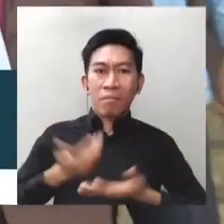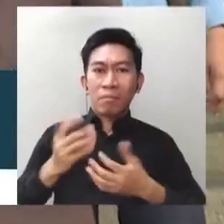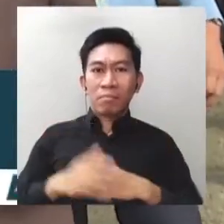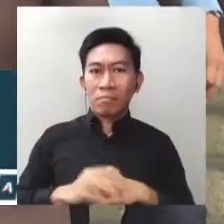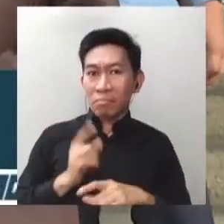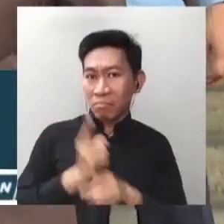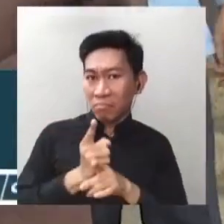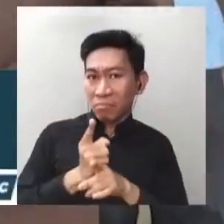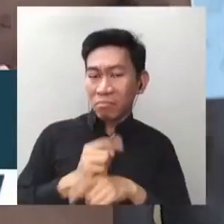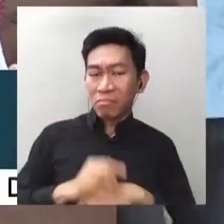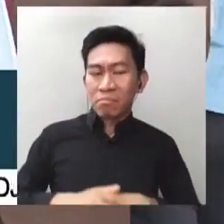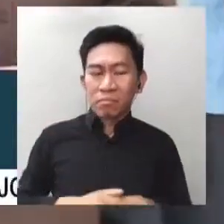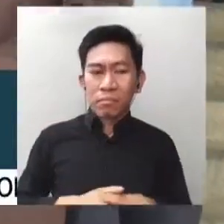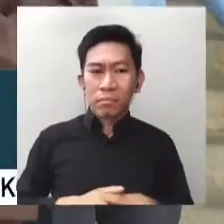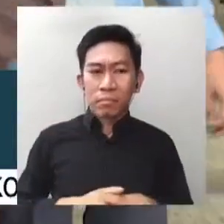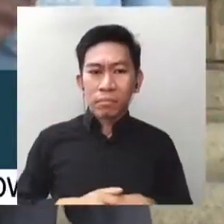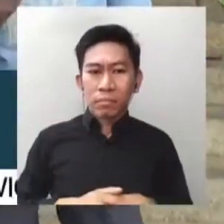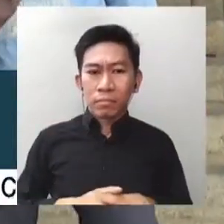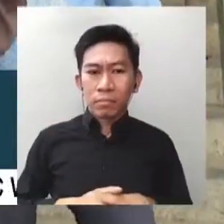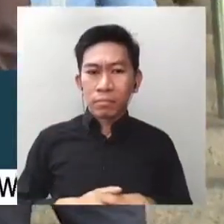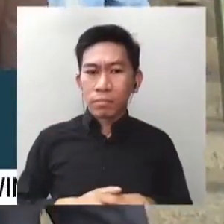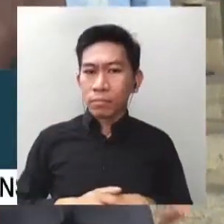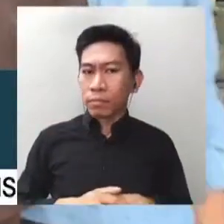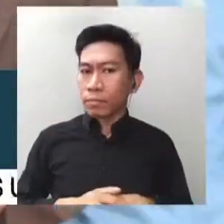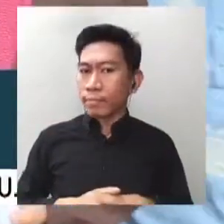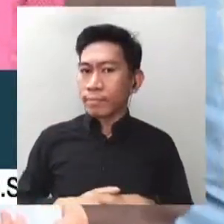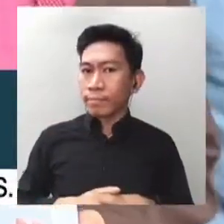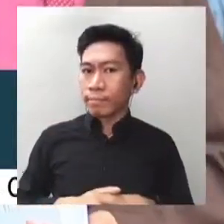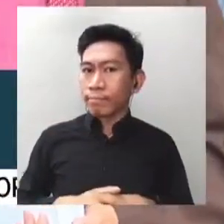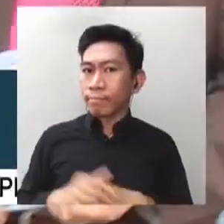Yes, Attorney Lavina, go ahead.